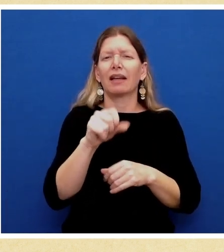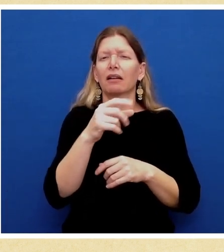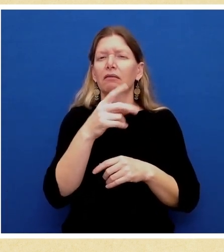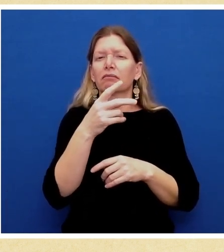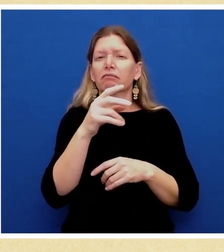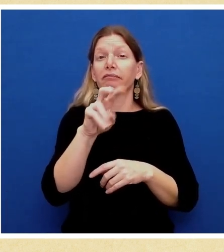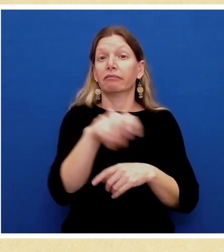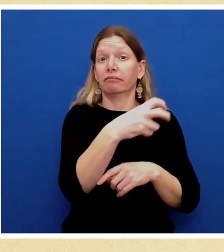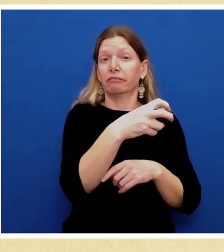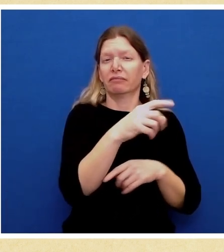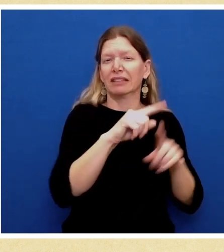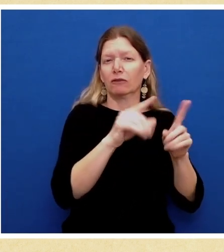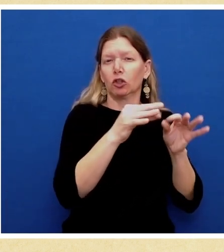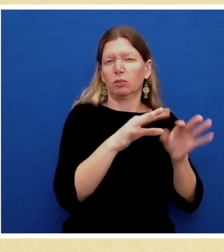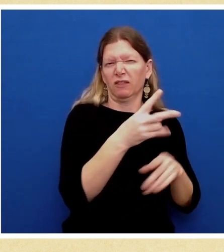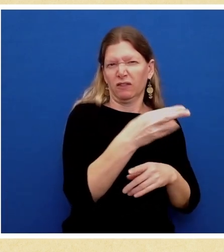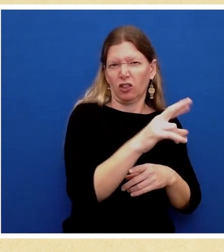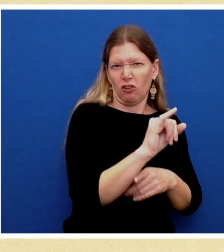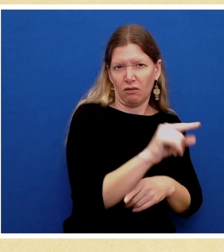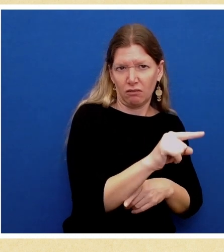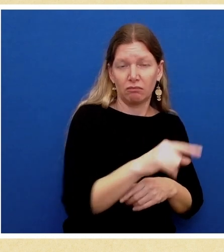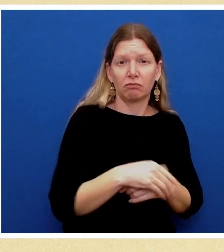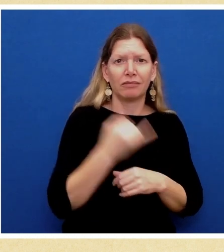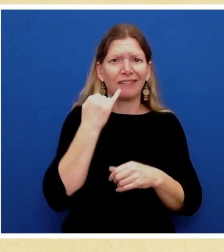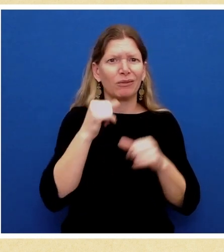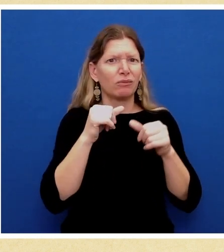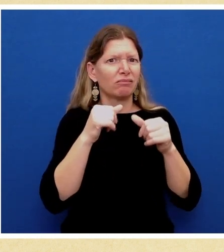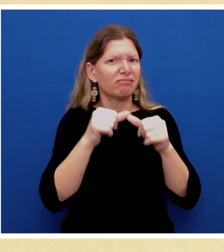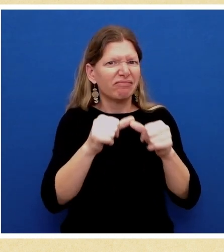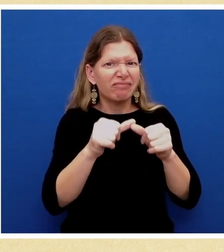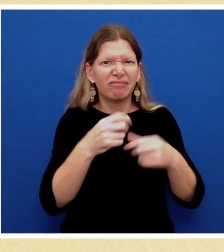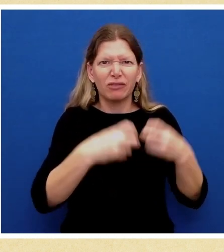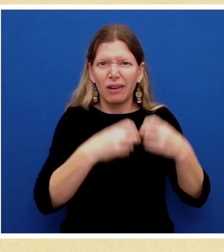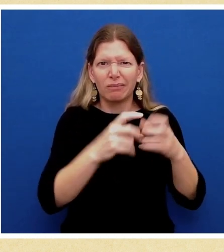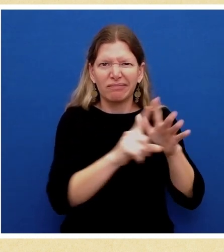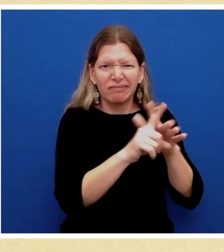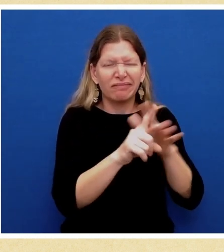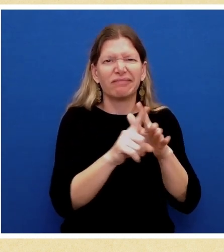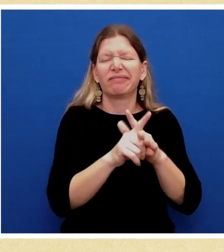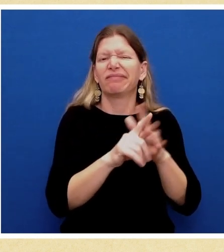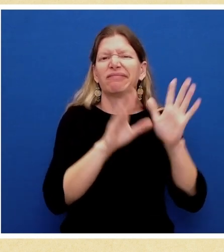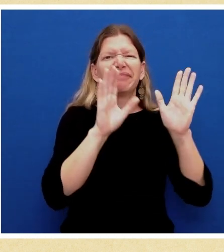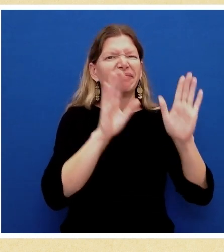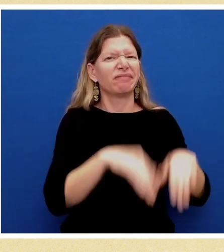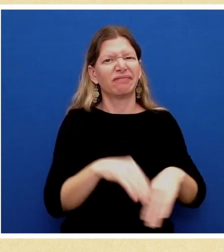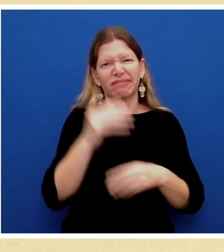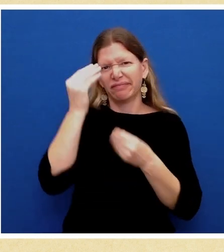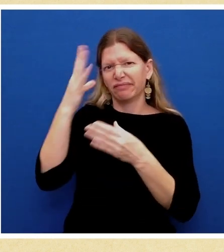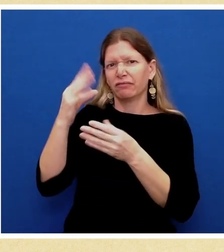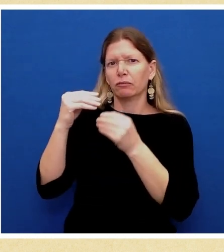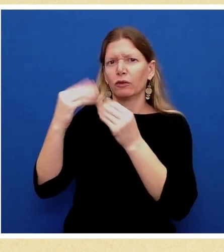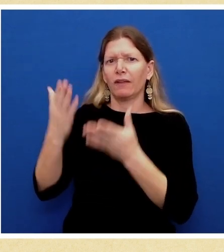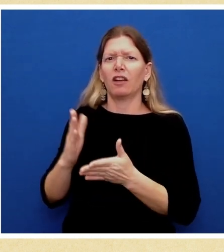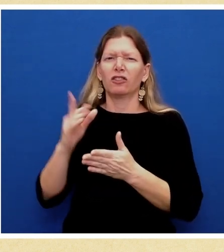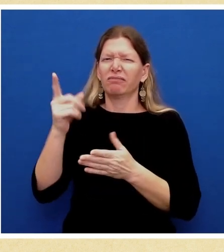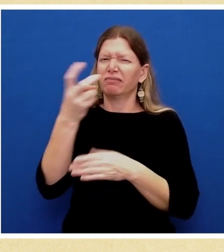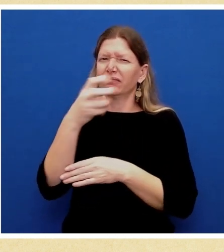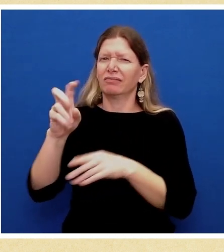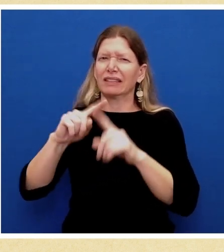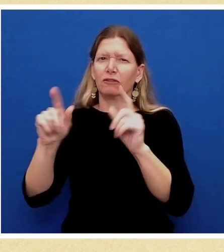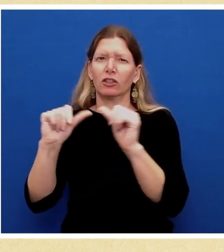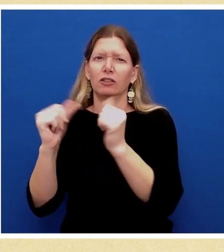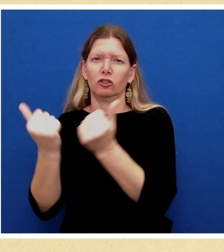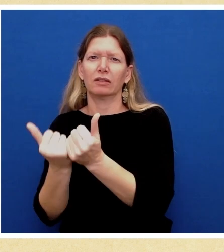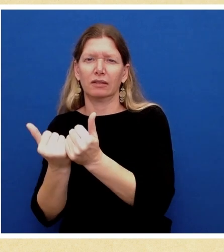for a different interpreter. If the problem persists, inform your provider that they may need to switch interpreting agencies. If it